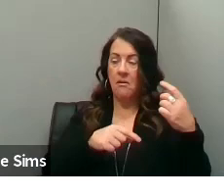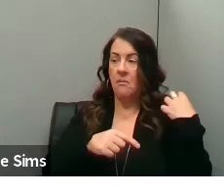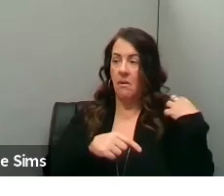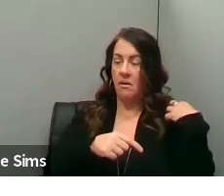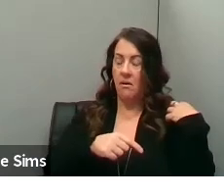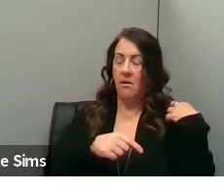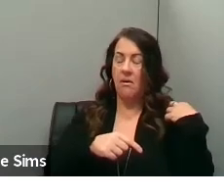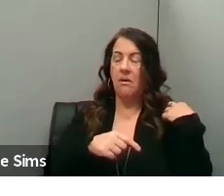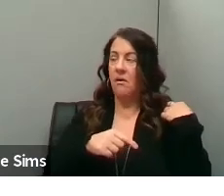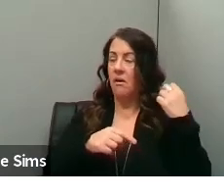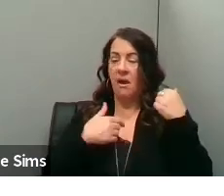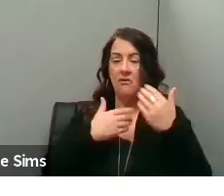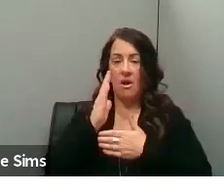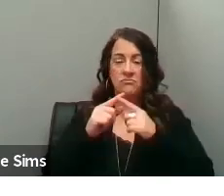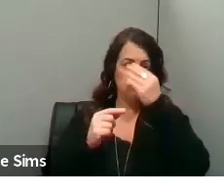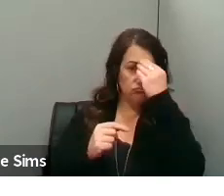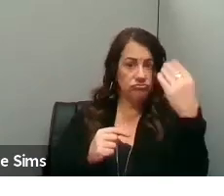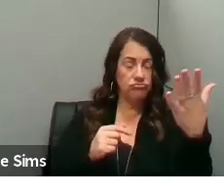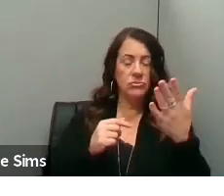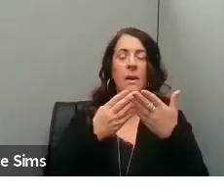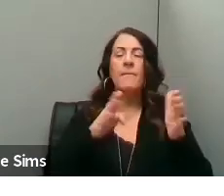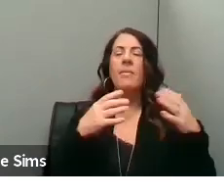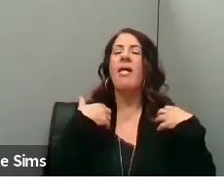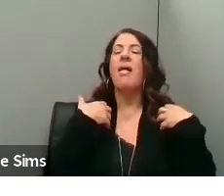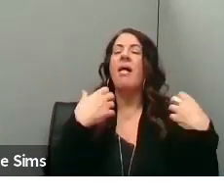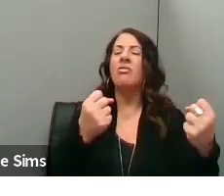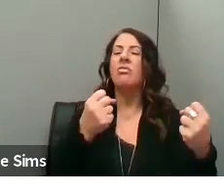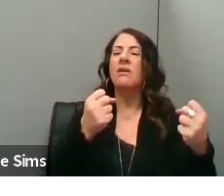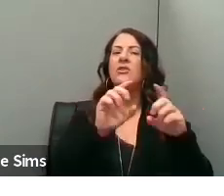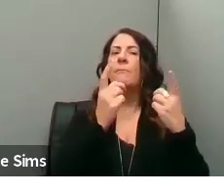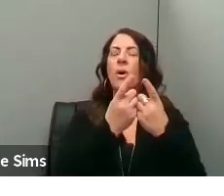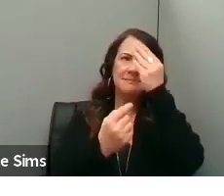tested positive? Next slide, please.